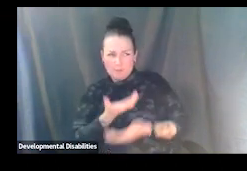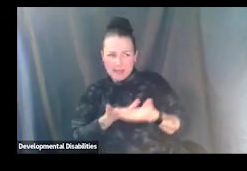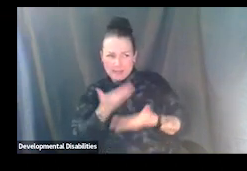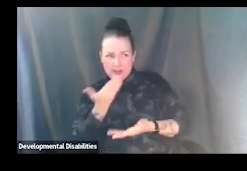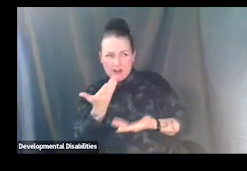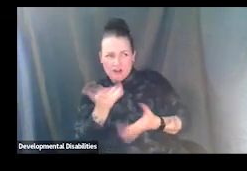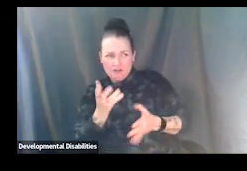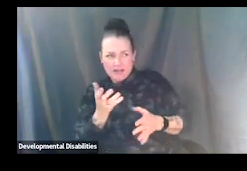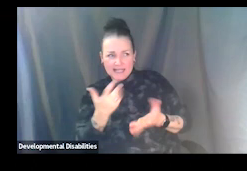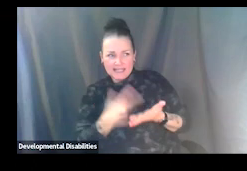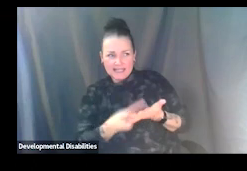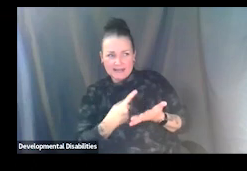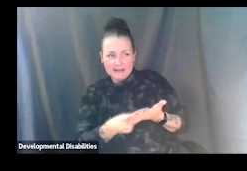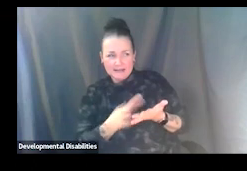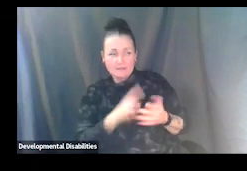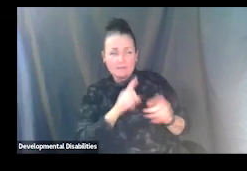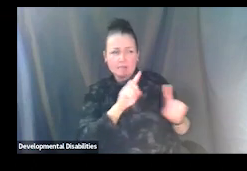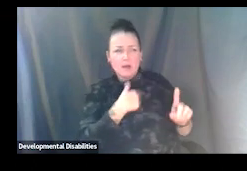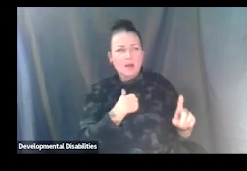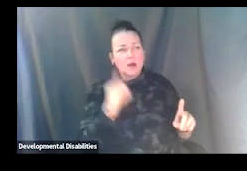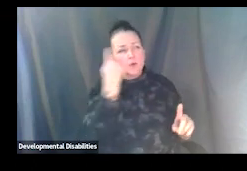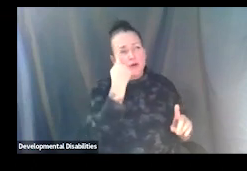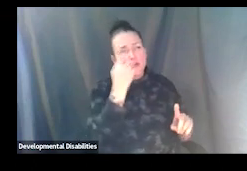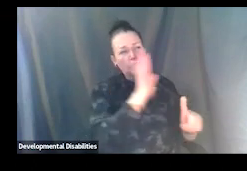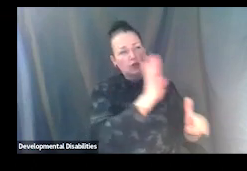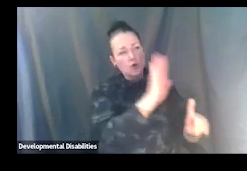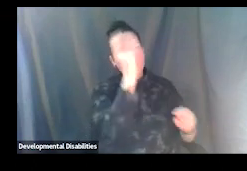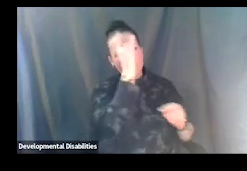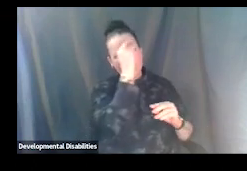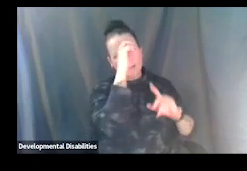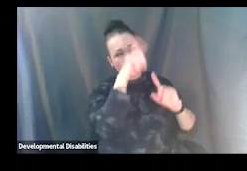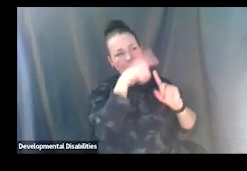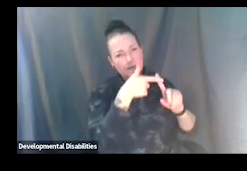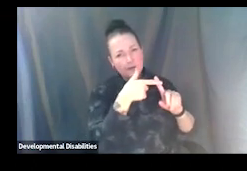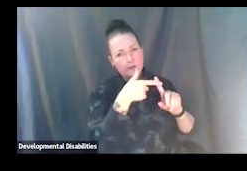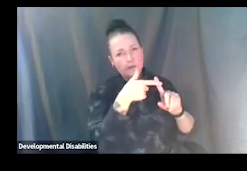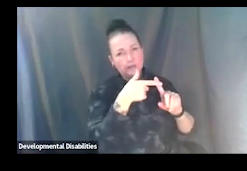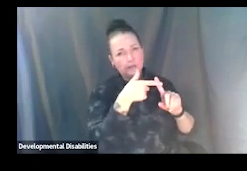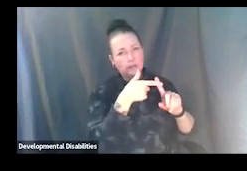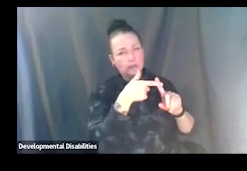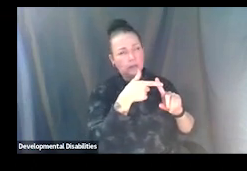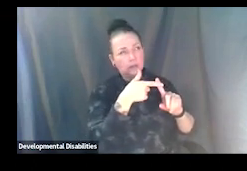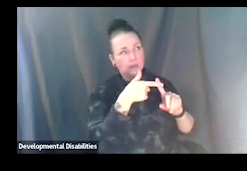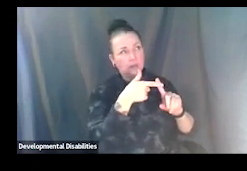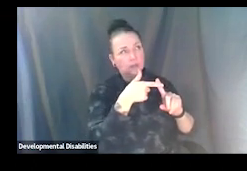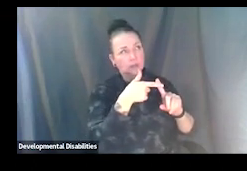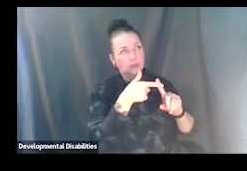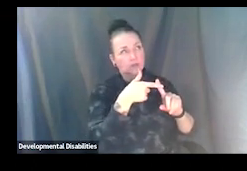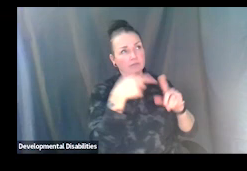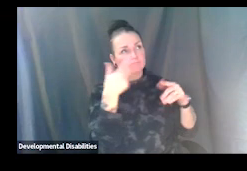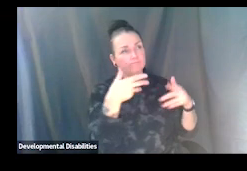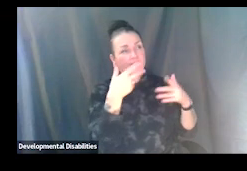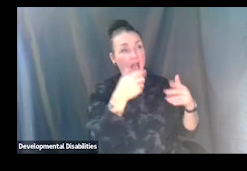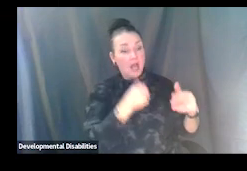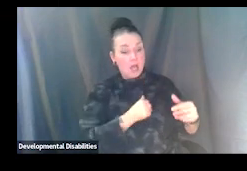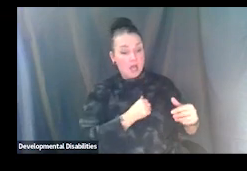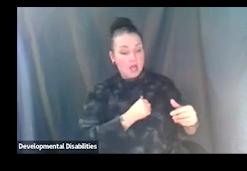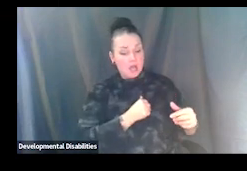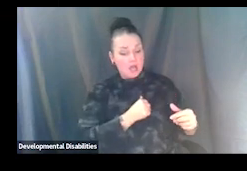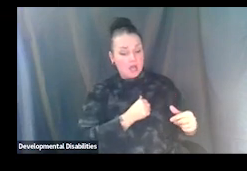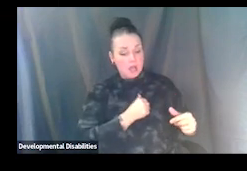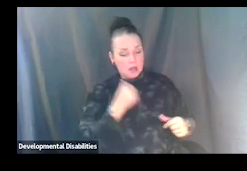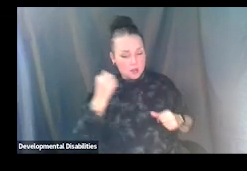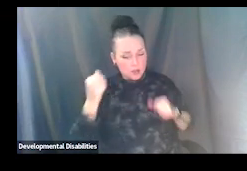but I'm wondering what your thoughts are about aggression as a sort of